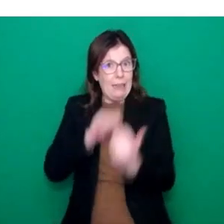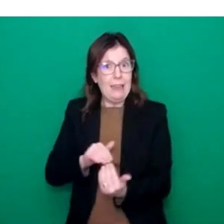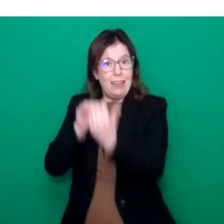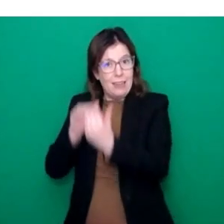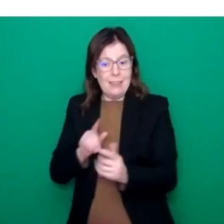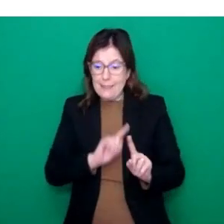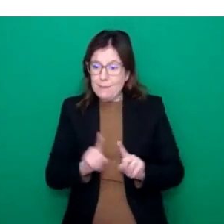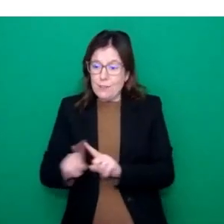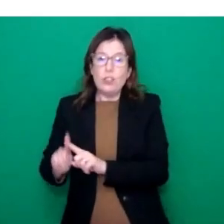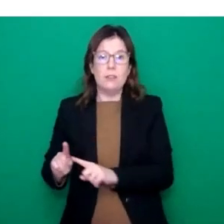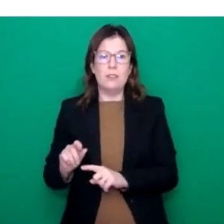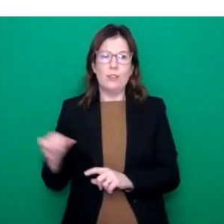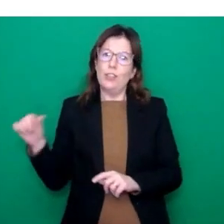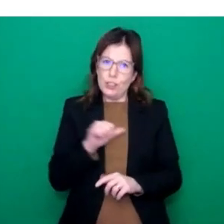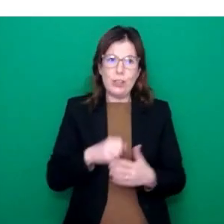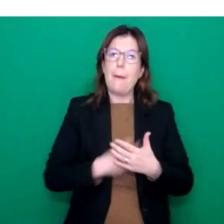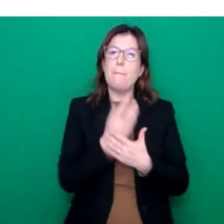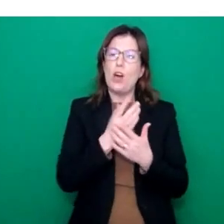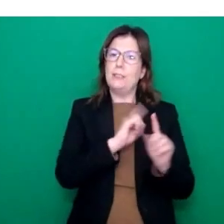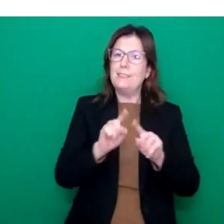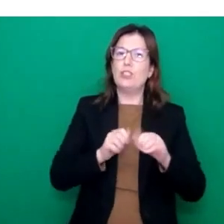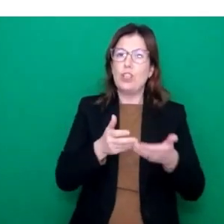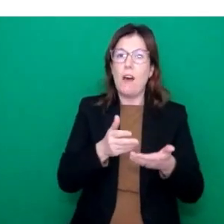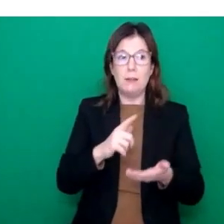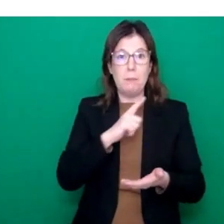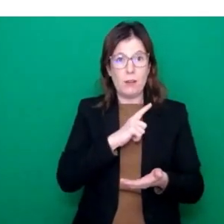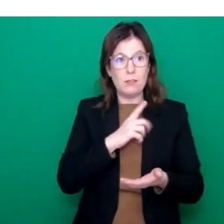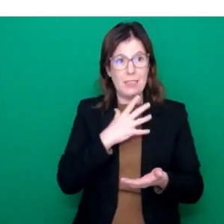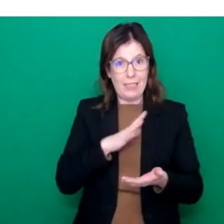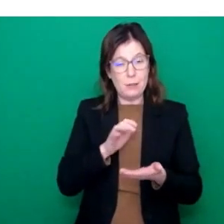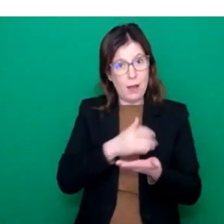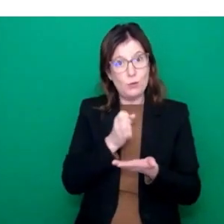is more effective for the people that are most marginalised.